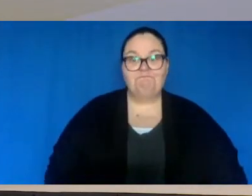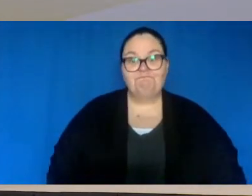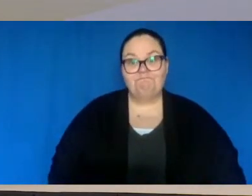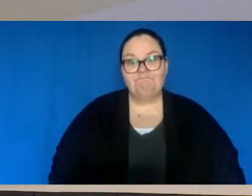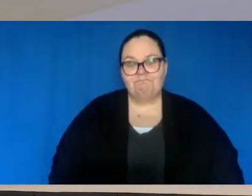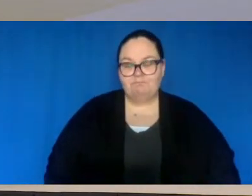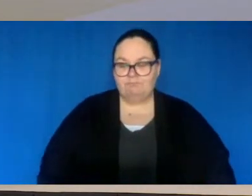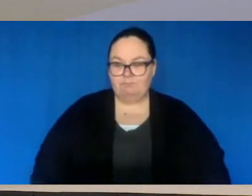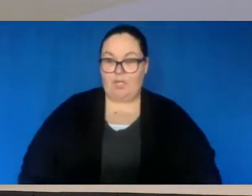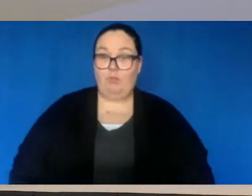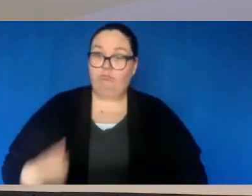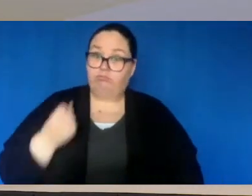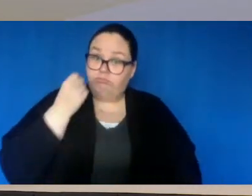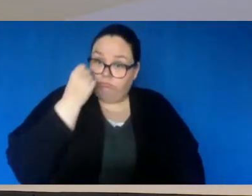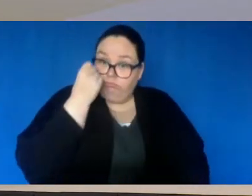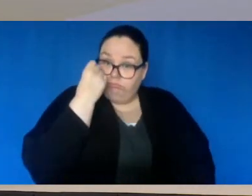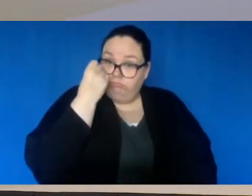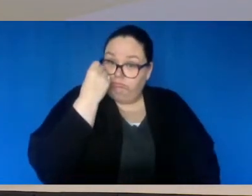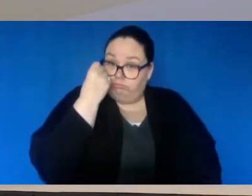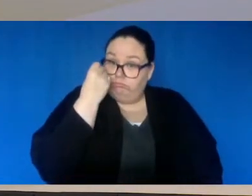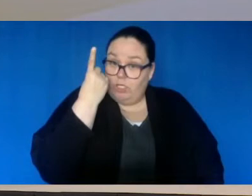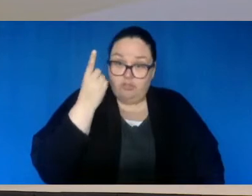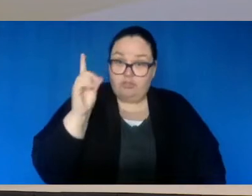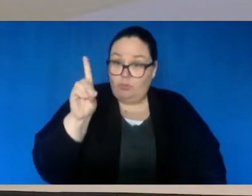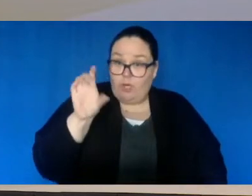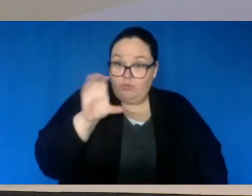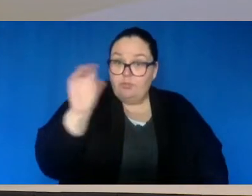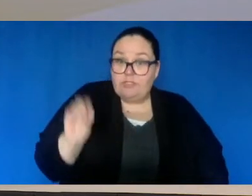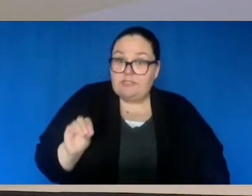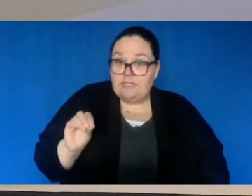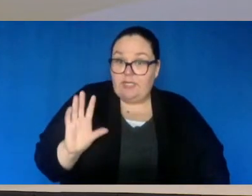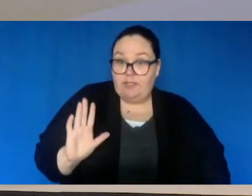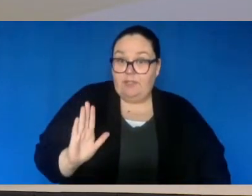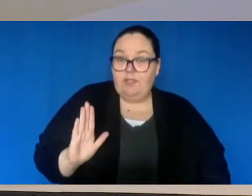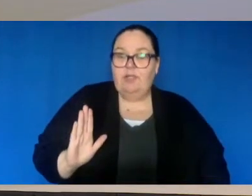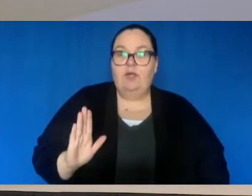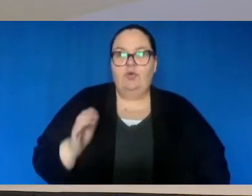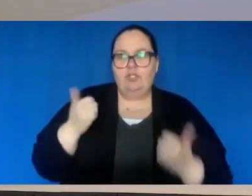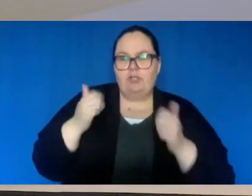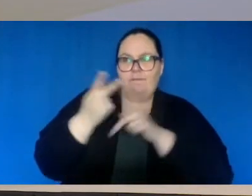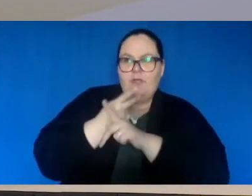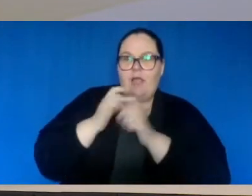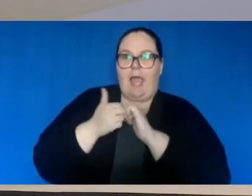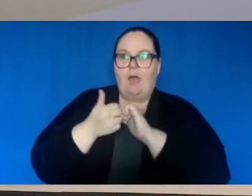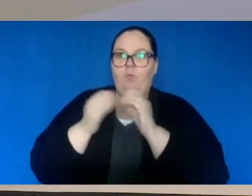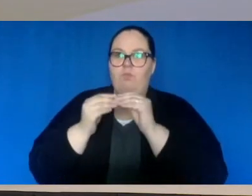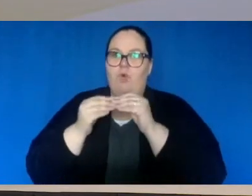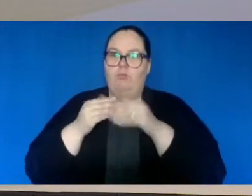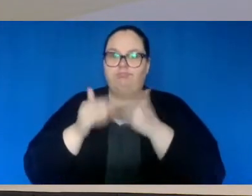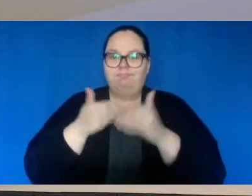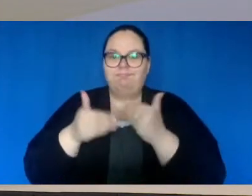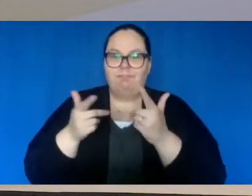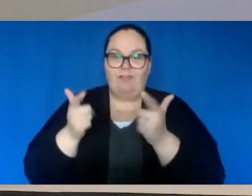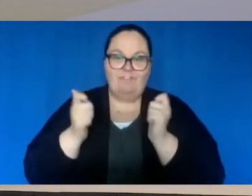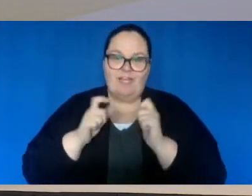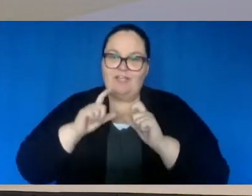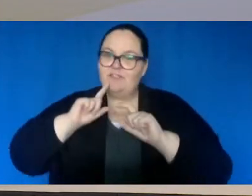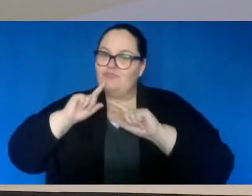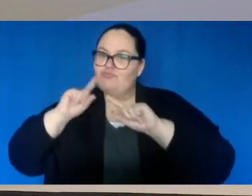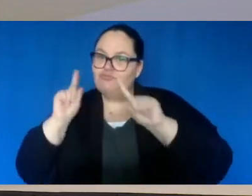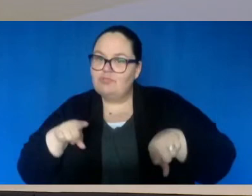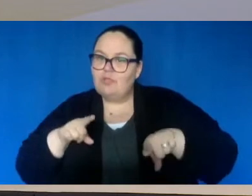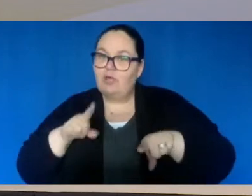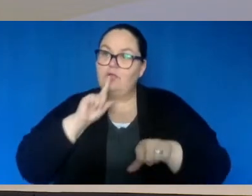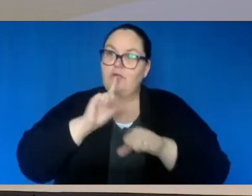we totally understand that. So we're working to see what we can do to make it